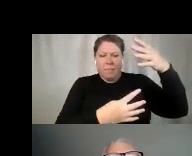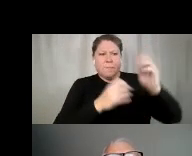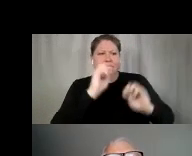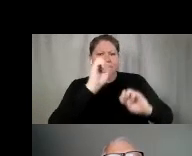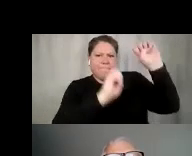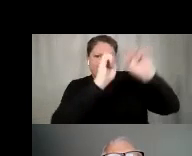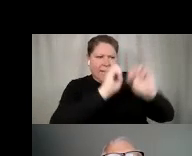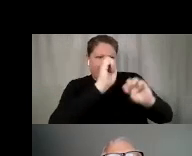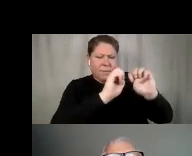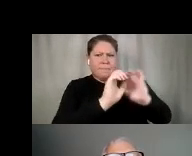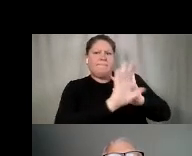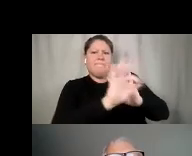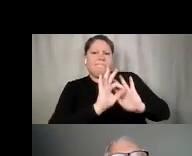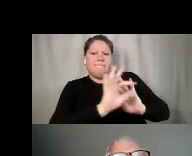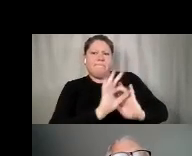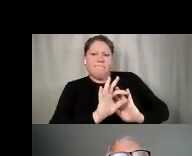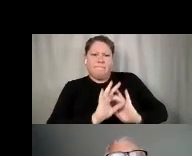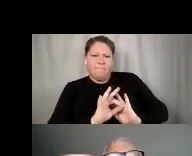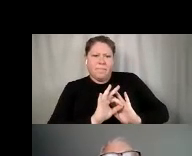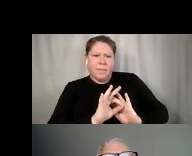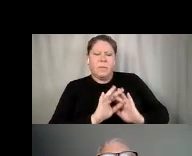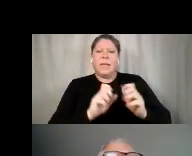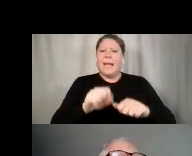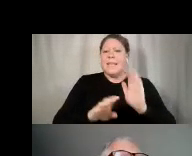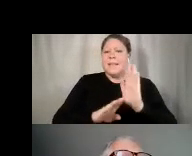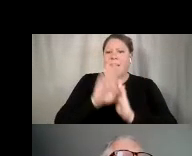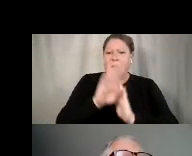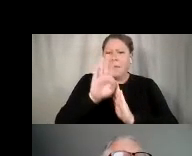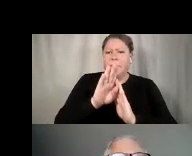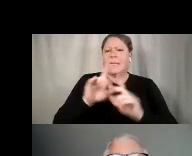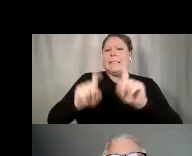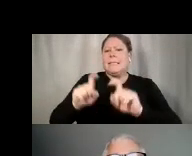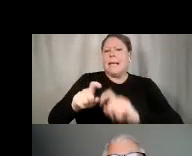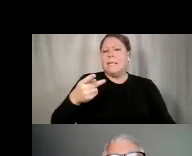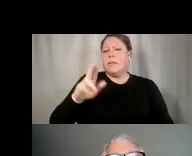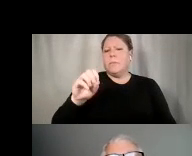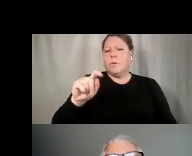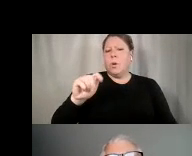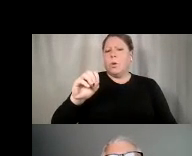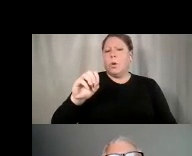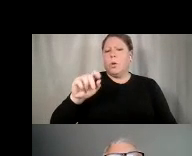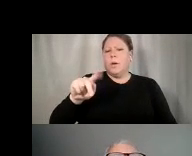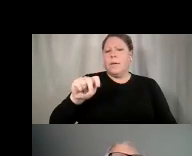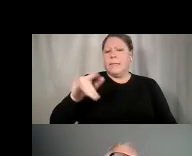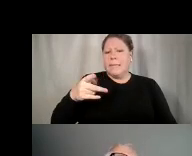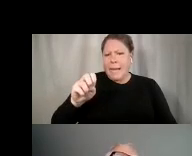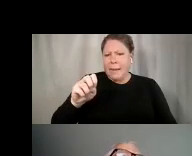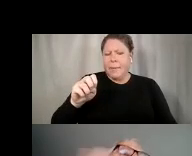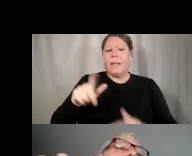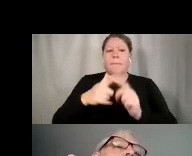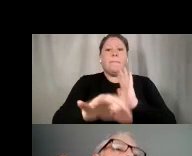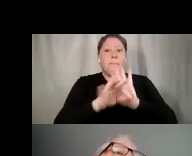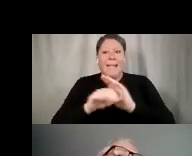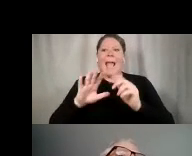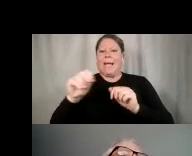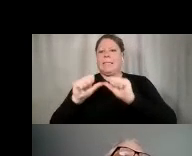We develop and prototype, and then implement and sustain. And I'll talk a little bit about sustainment at the end. Now, let me